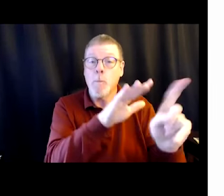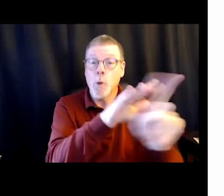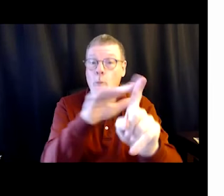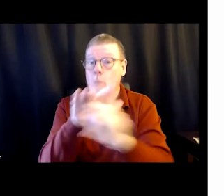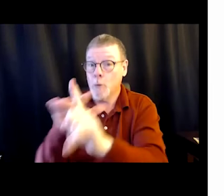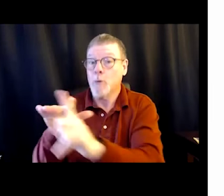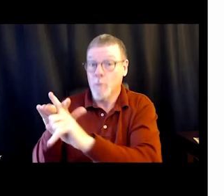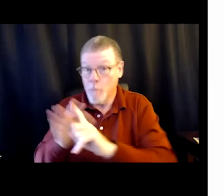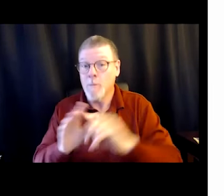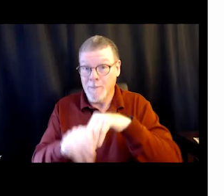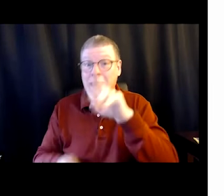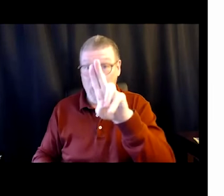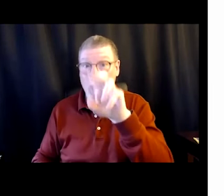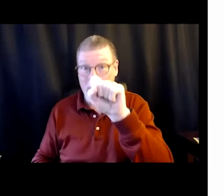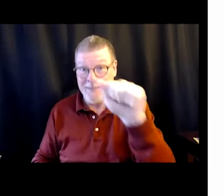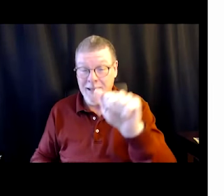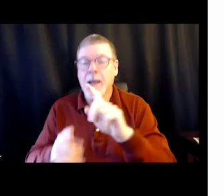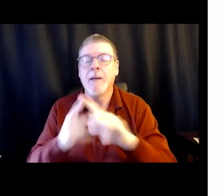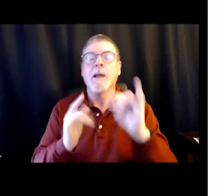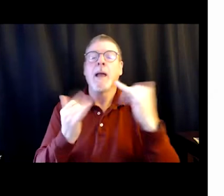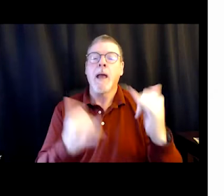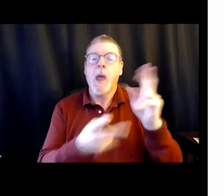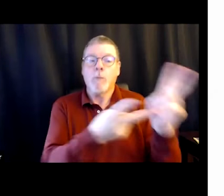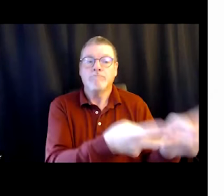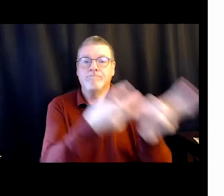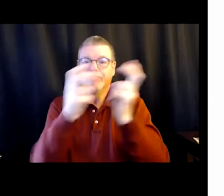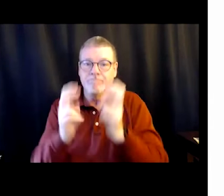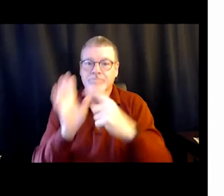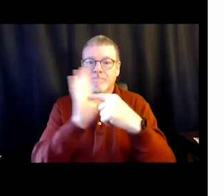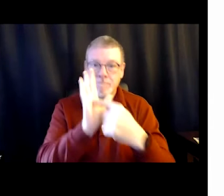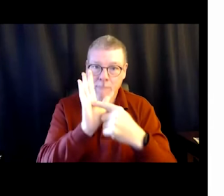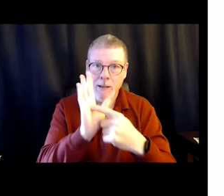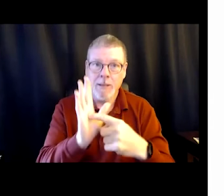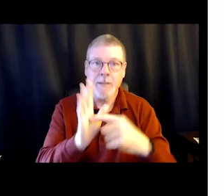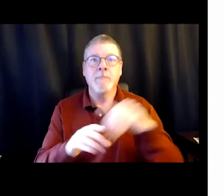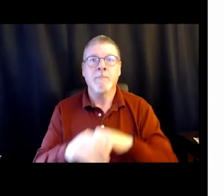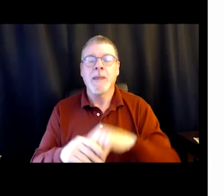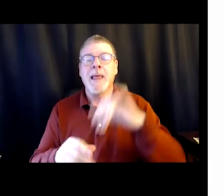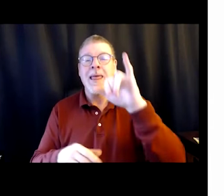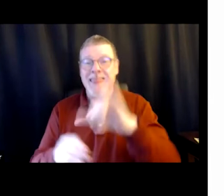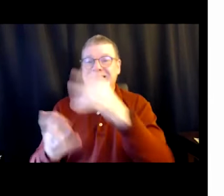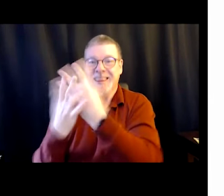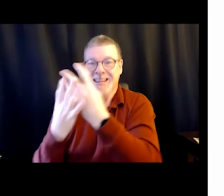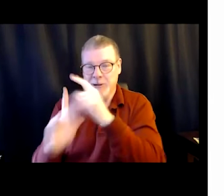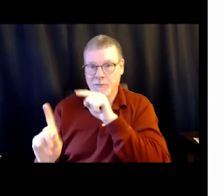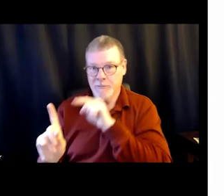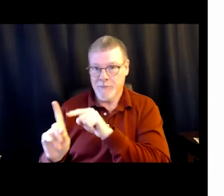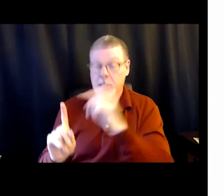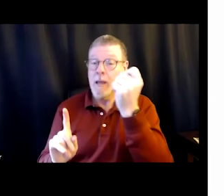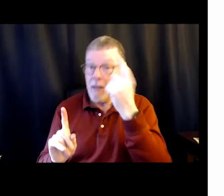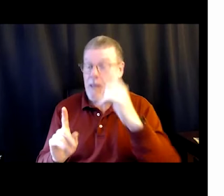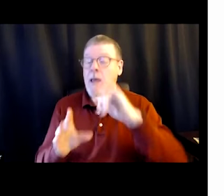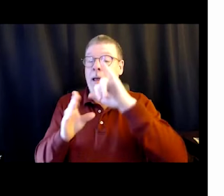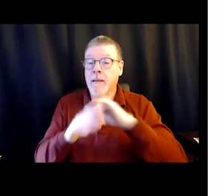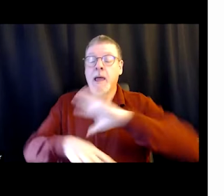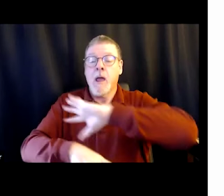more evidence than others. Perhaps the model is that of Angola at the Louisiana State Penitentiary, but these are comprehensive